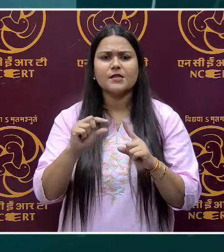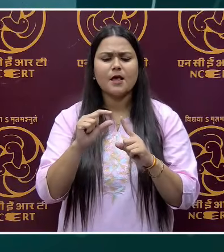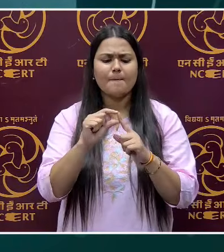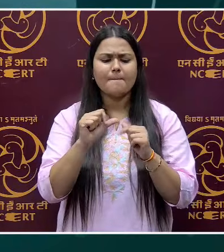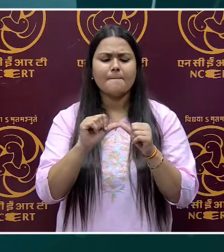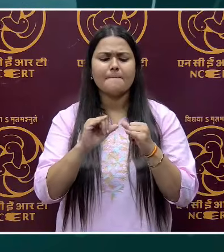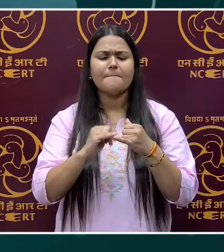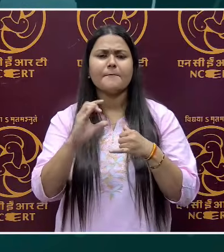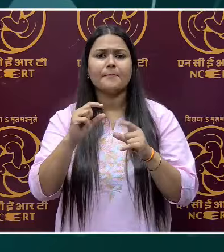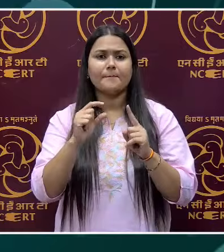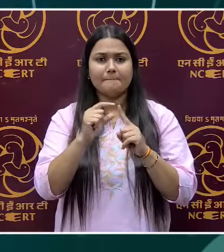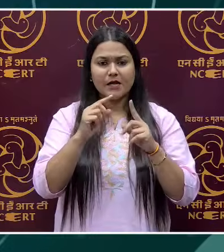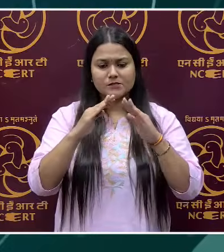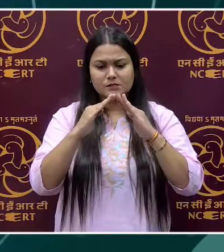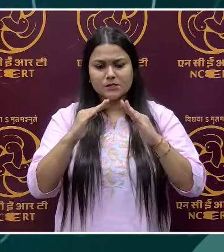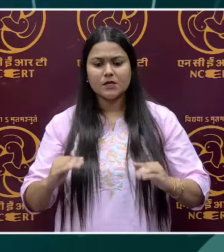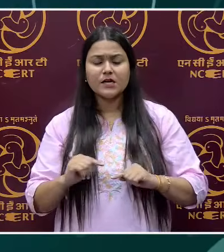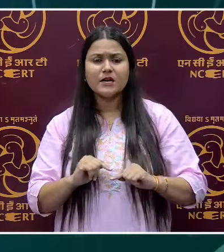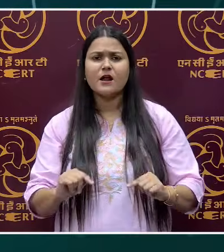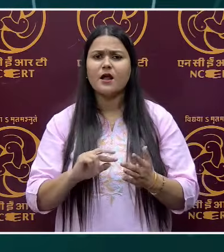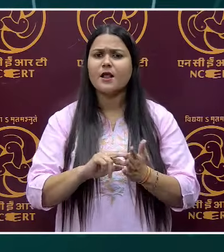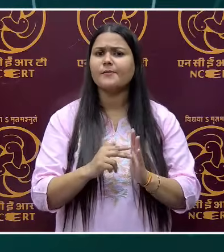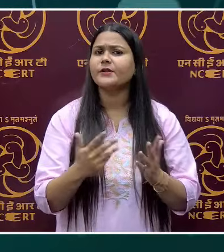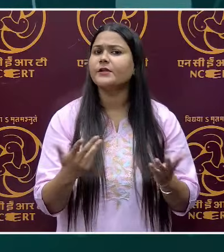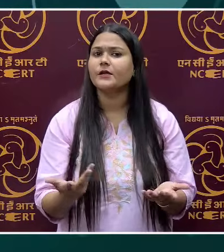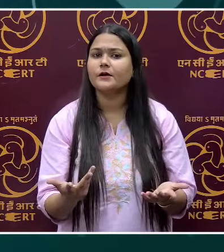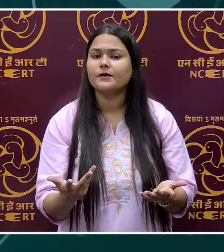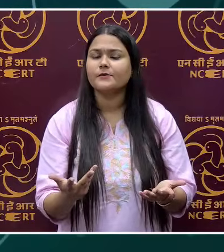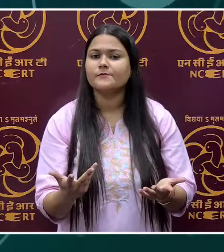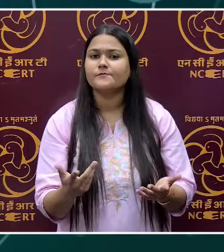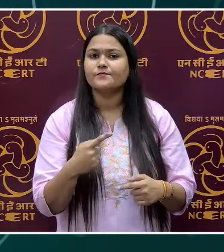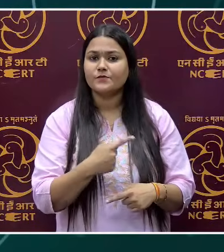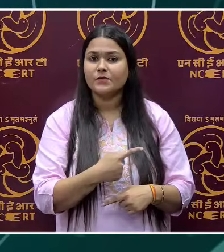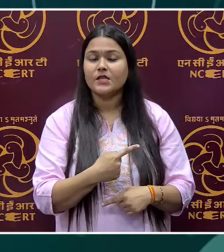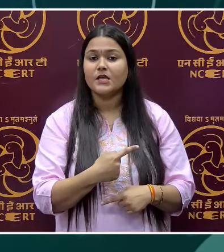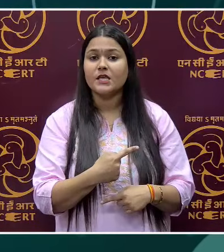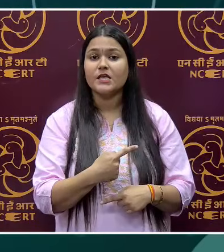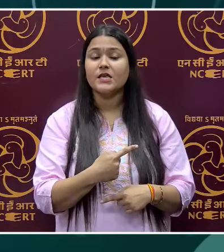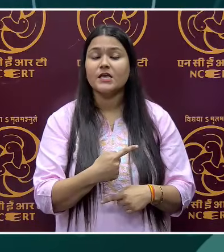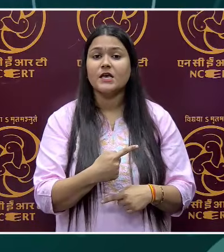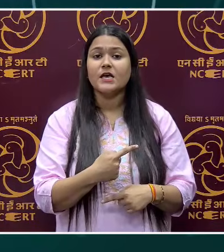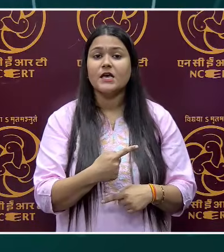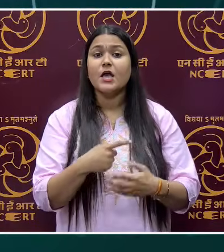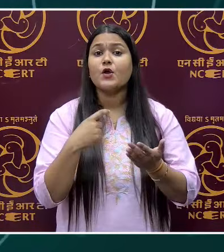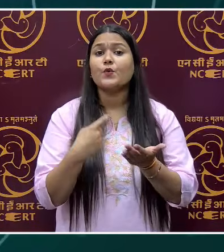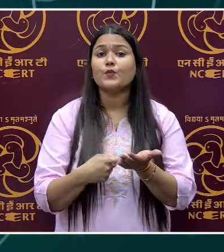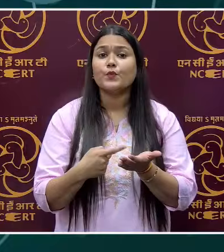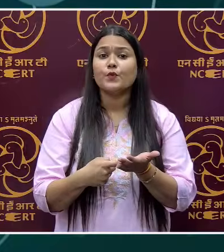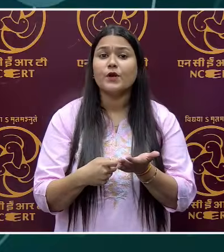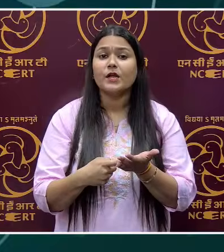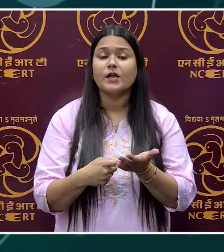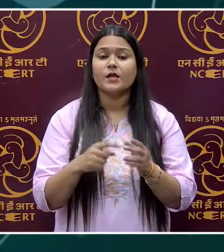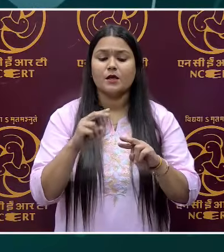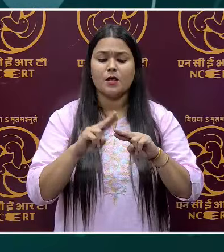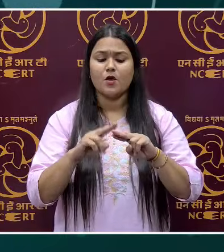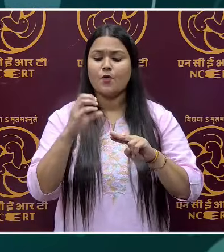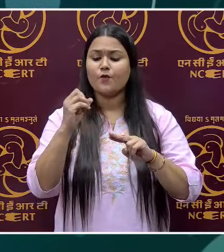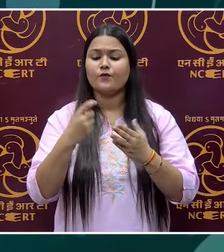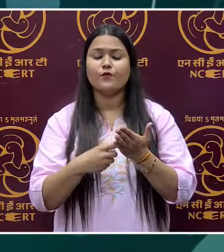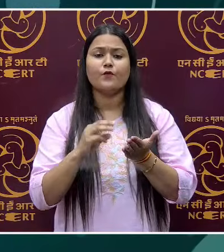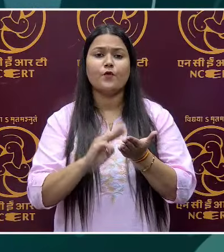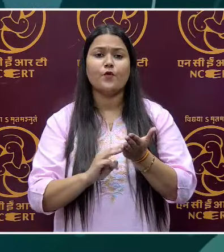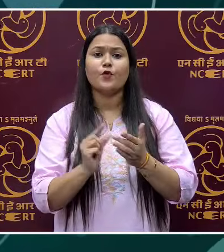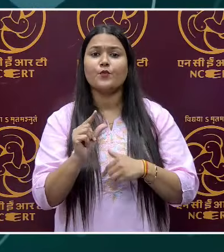Okay. This Pascal's triangle, actually this is a technique, this is a arrangement, triangular arrangement